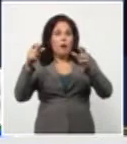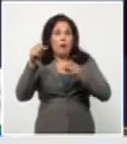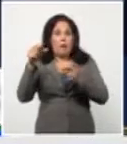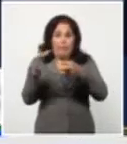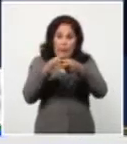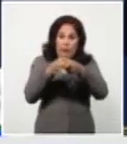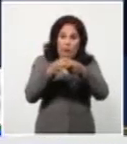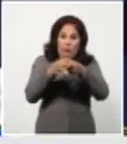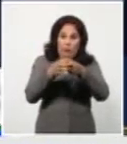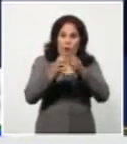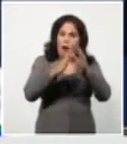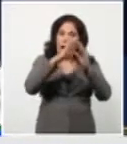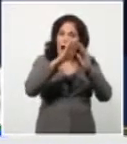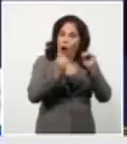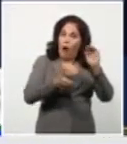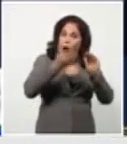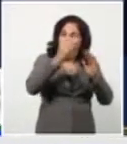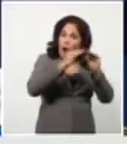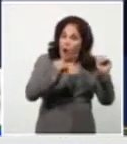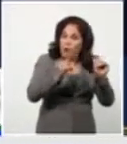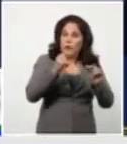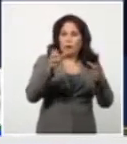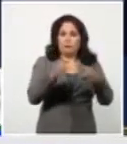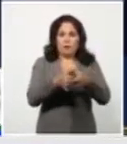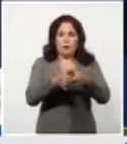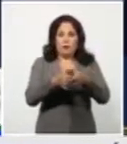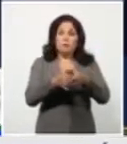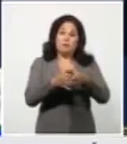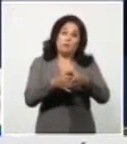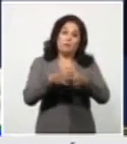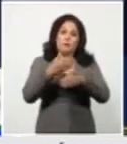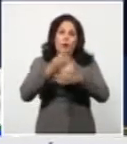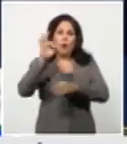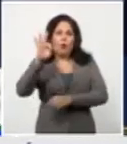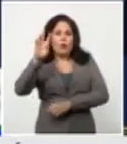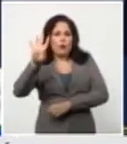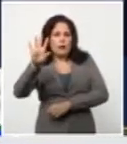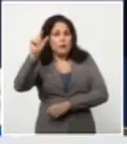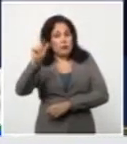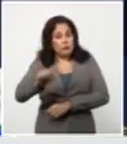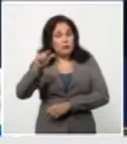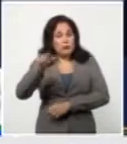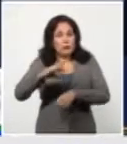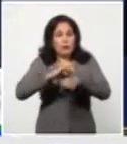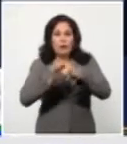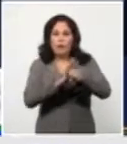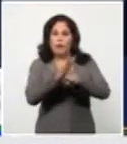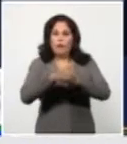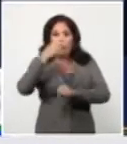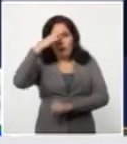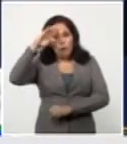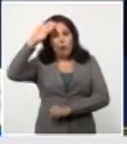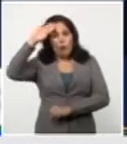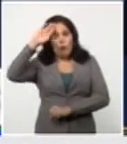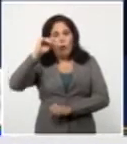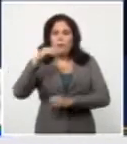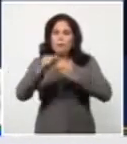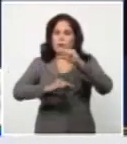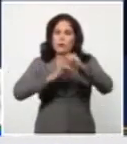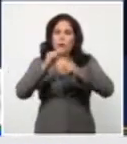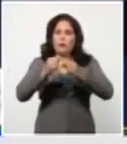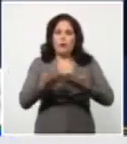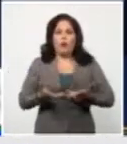say, this is an indicator that is not favorable. With these new 6 discharges, we can say